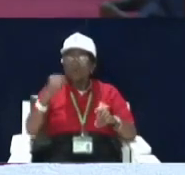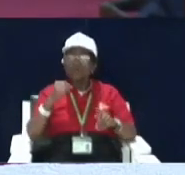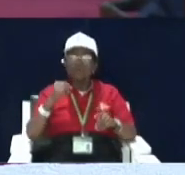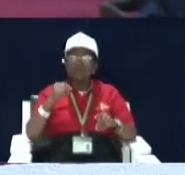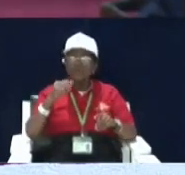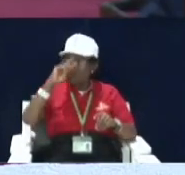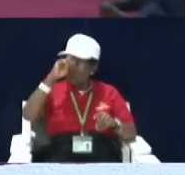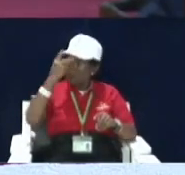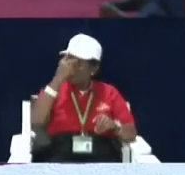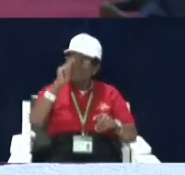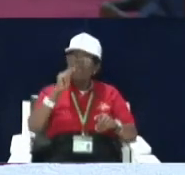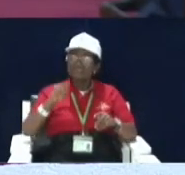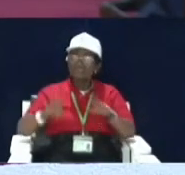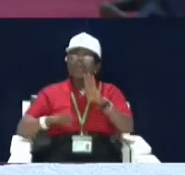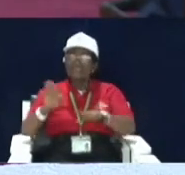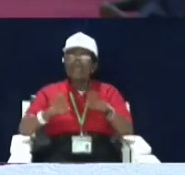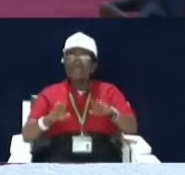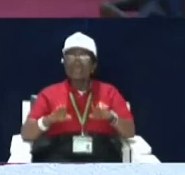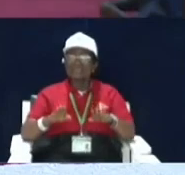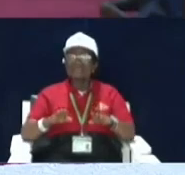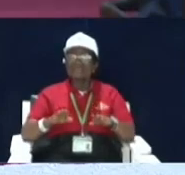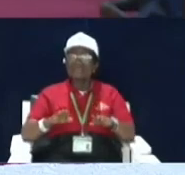And I told him a story.